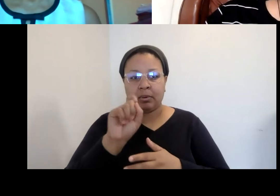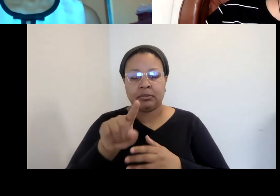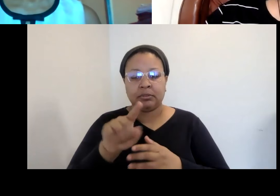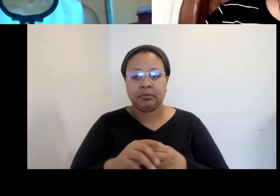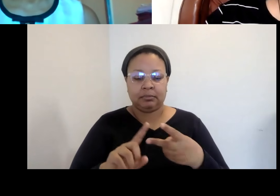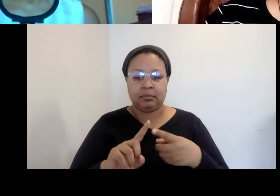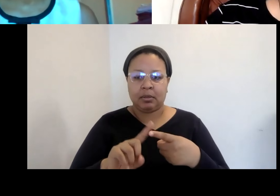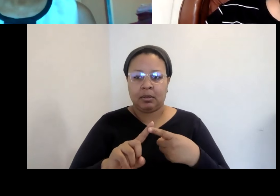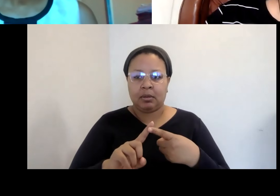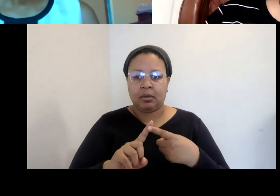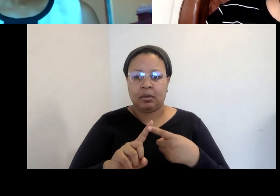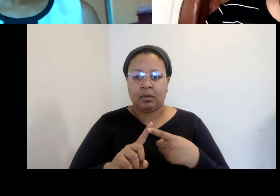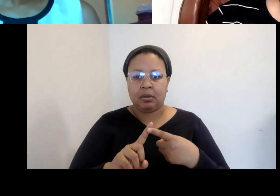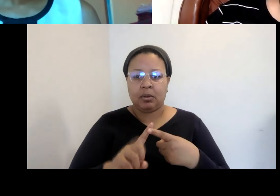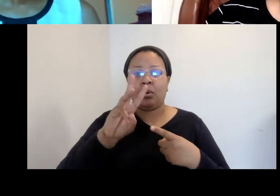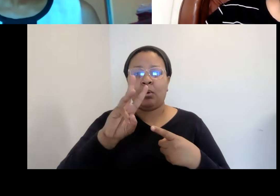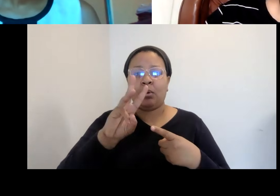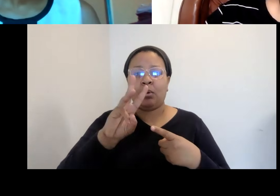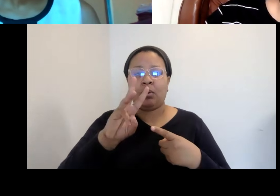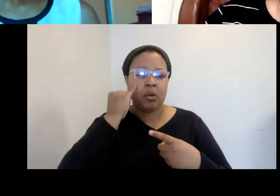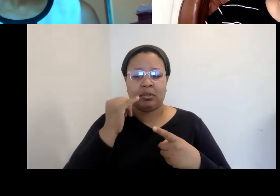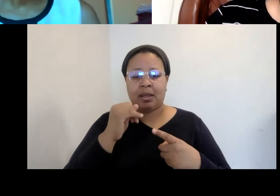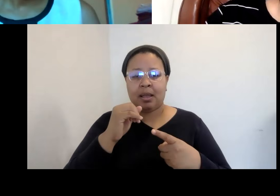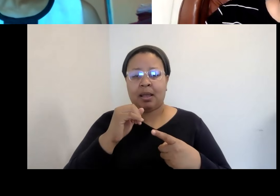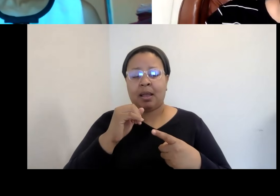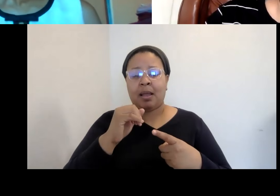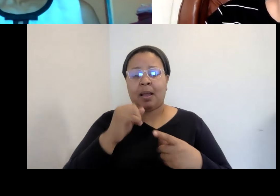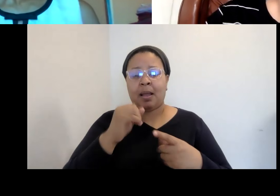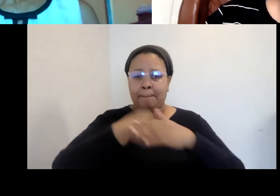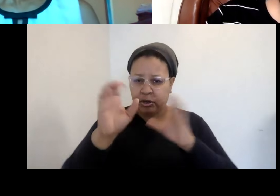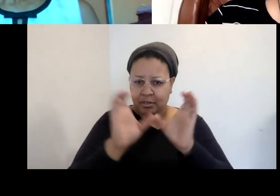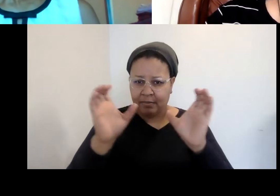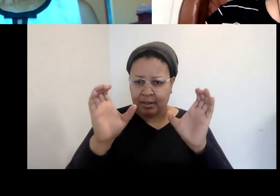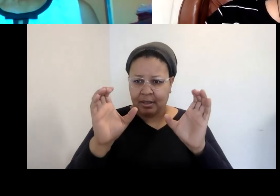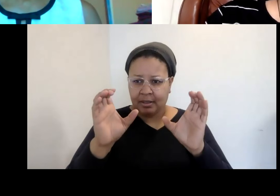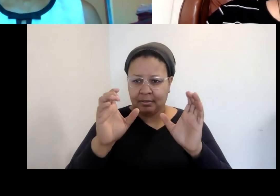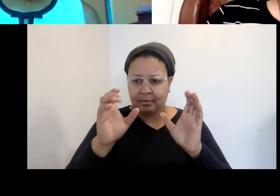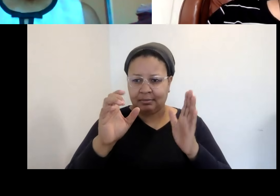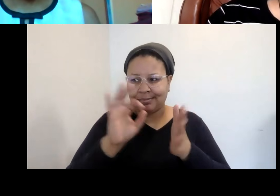Will a birth certificate count as ID? Example, the 3-year-old.